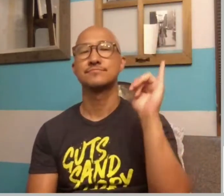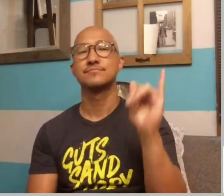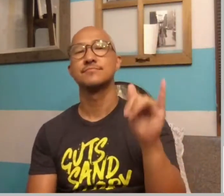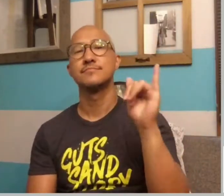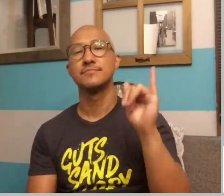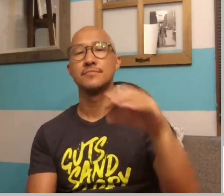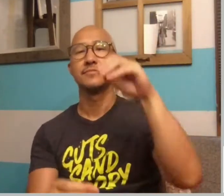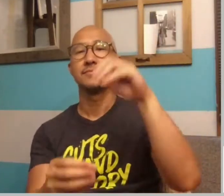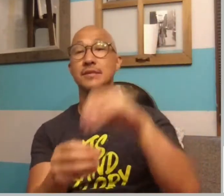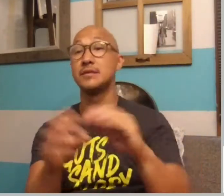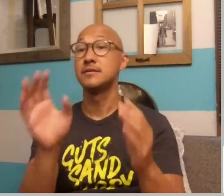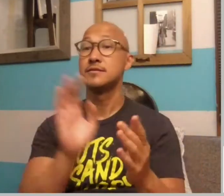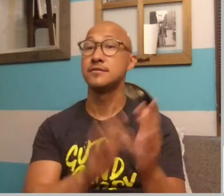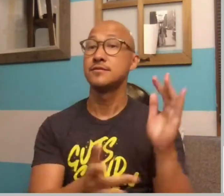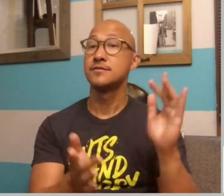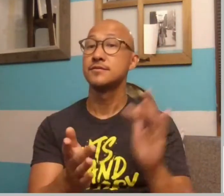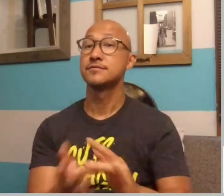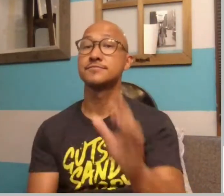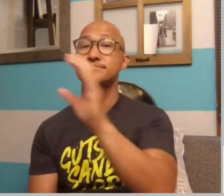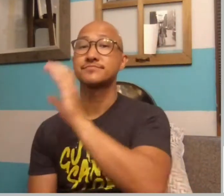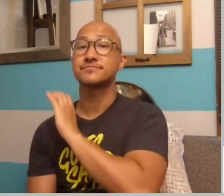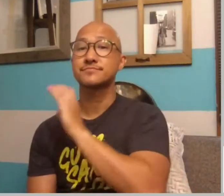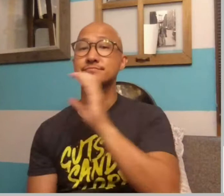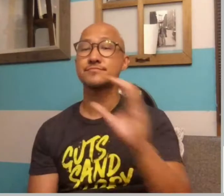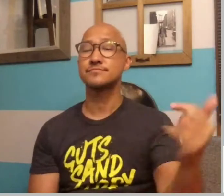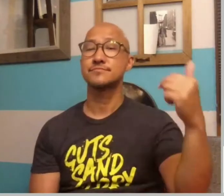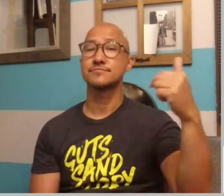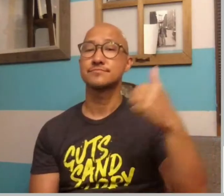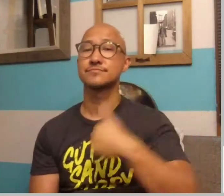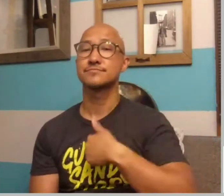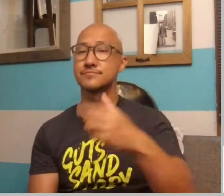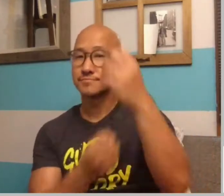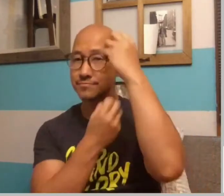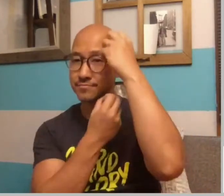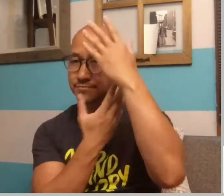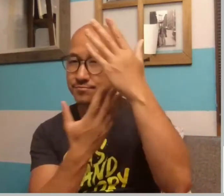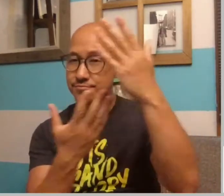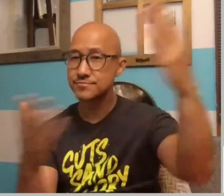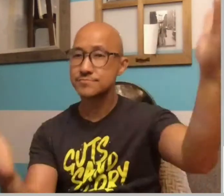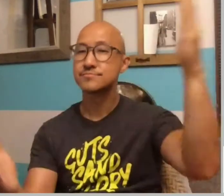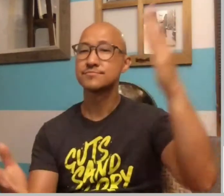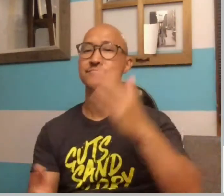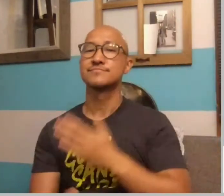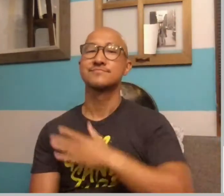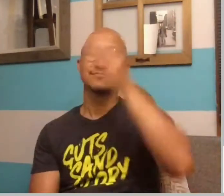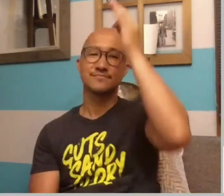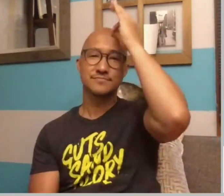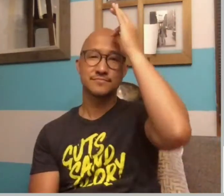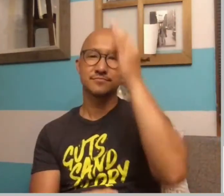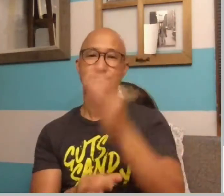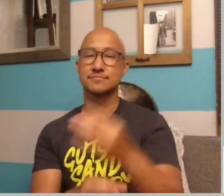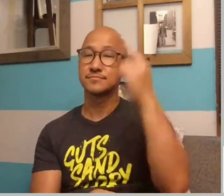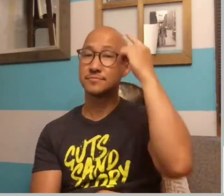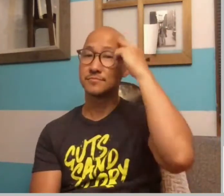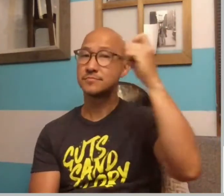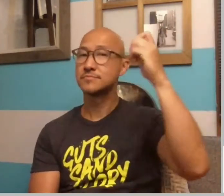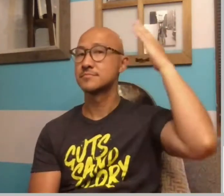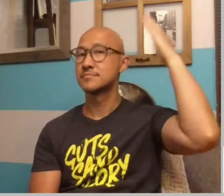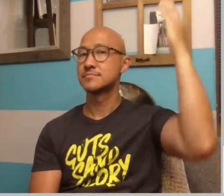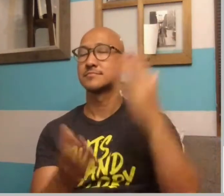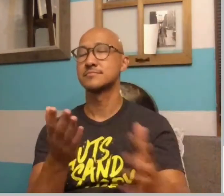my faith in Jesus Christ. I'm sharing my faith because he's taken all